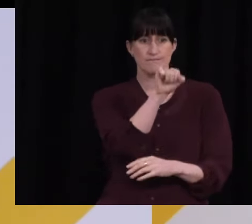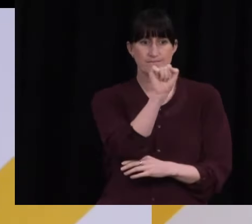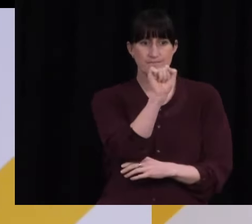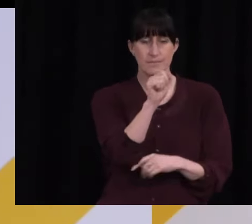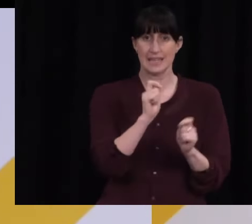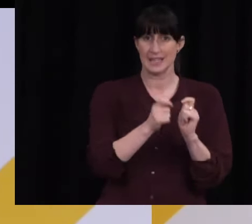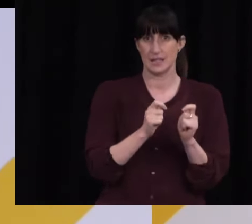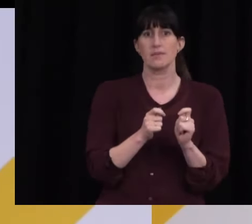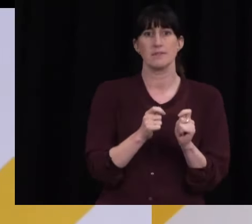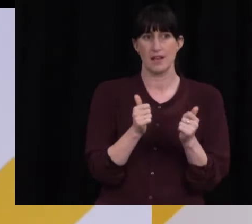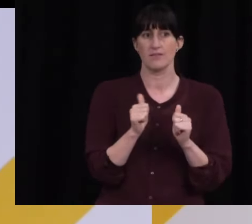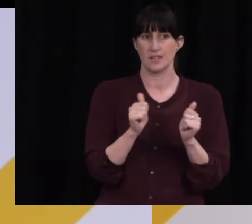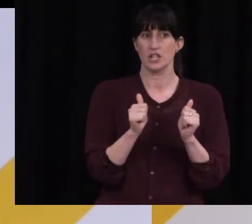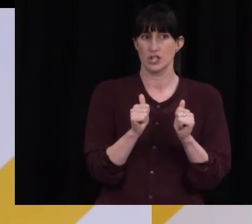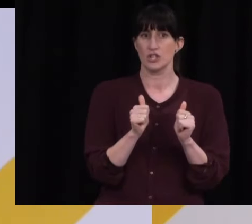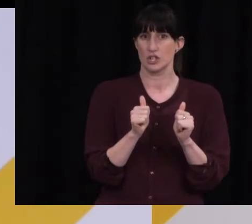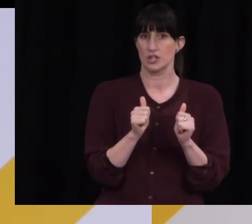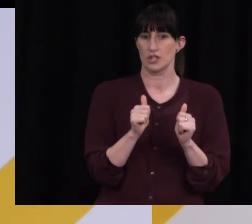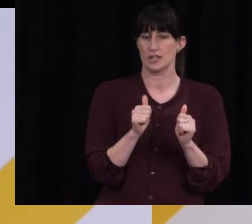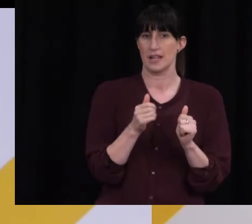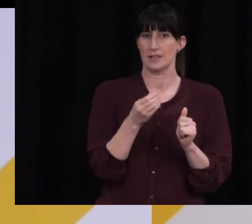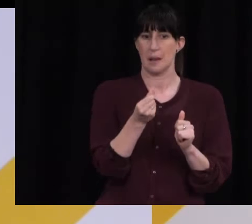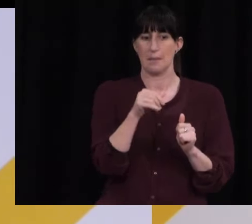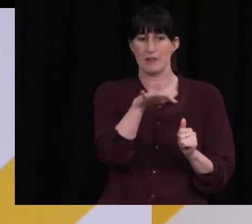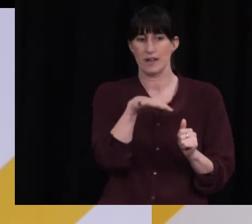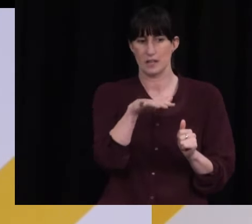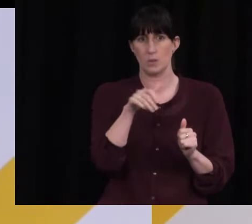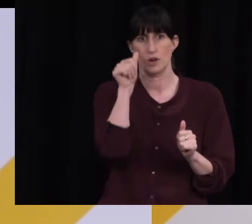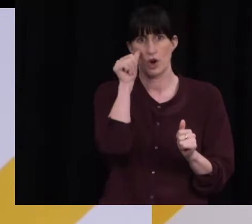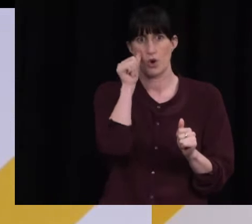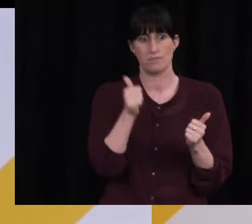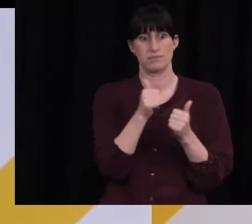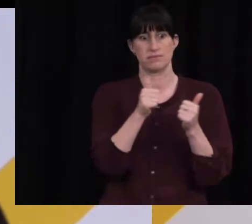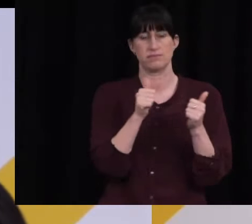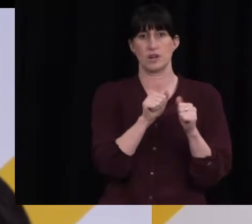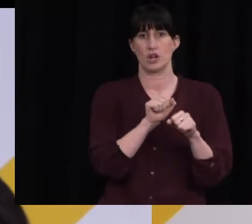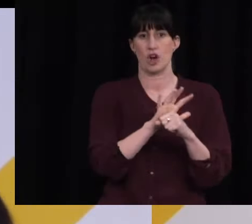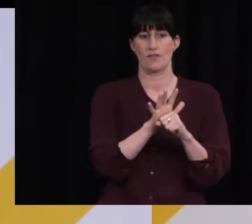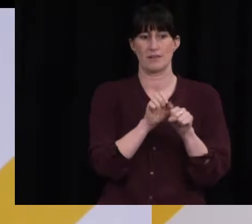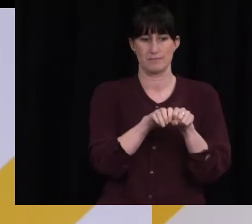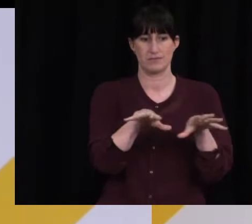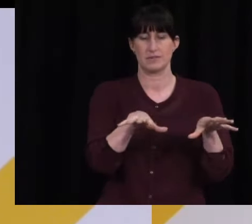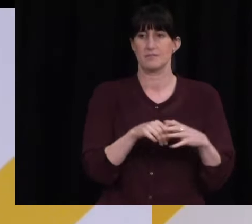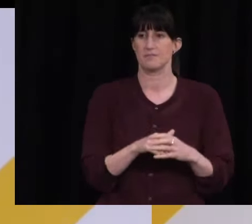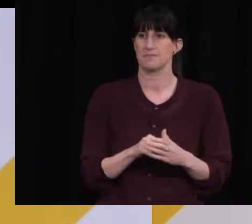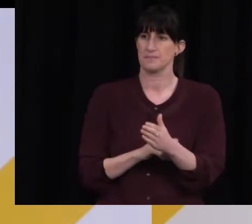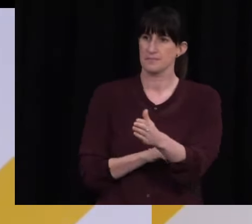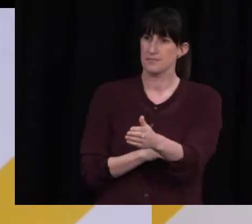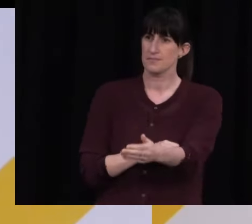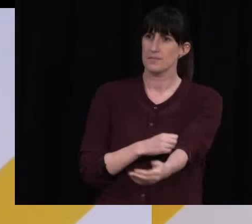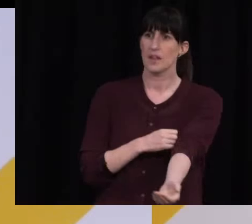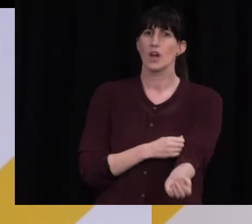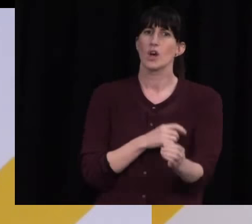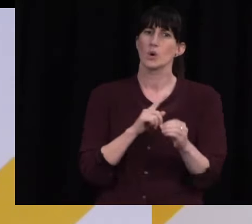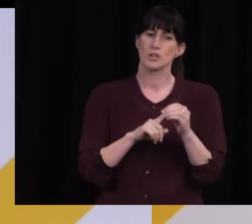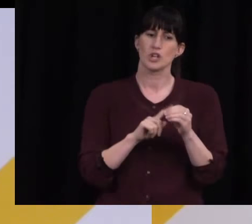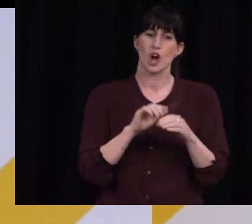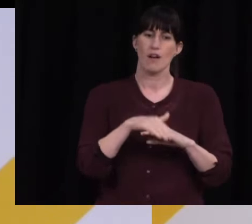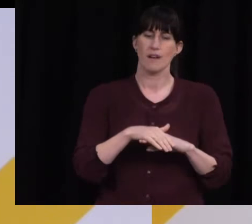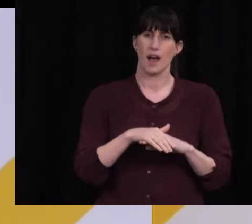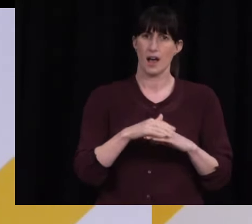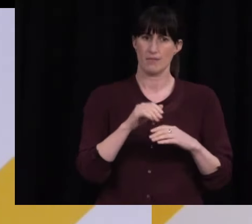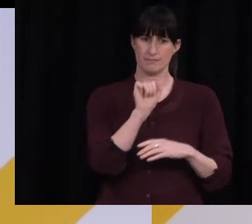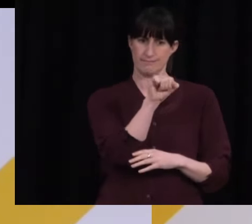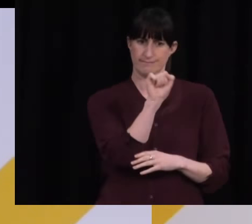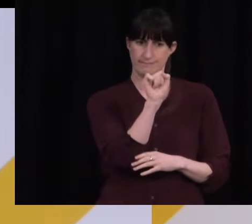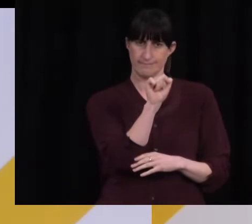door-to-door testing in those areas where we have had outbreaks. Just on the door-to-door testing, how many streets, that was raised today, I think, by the Ministry